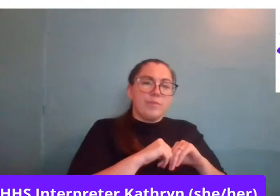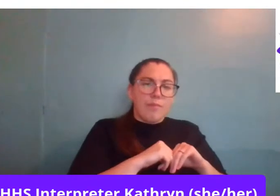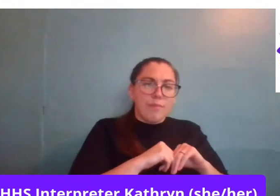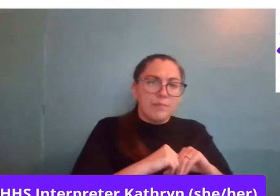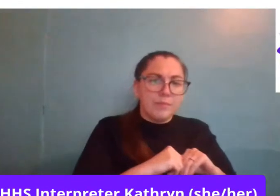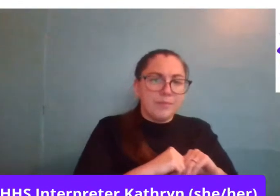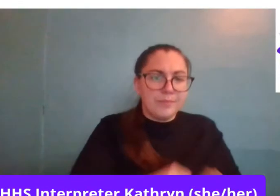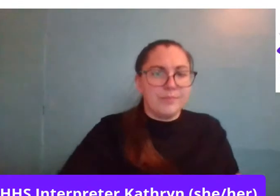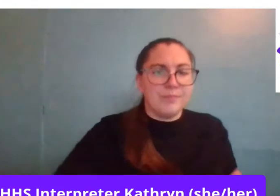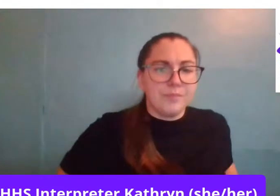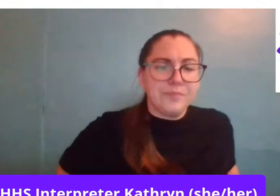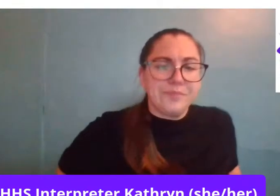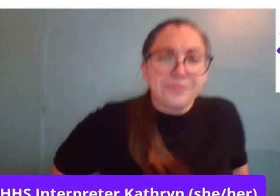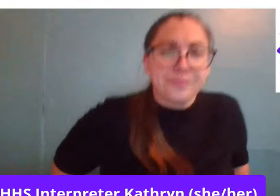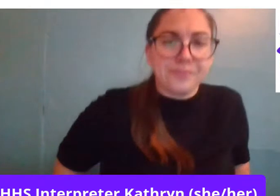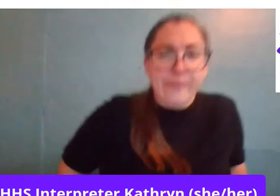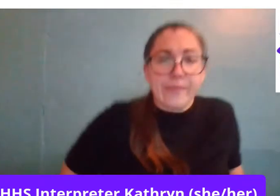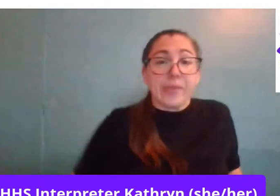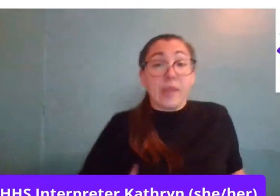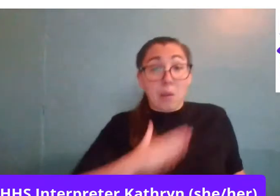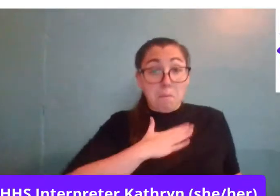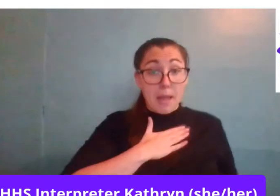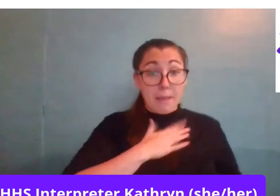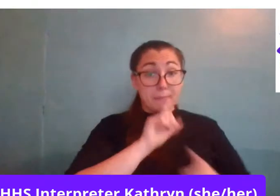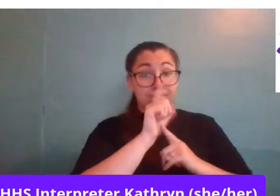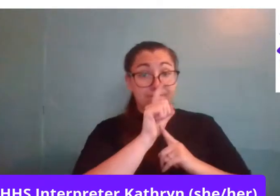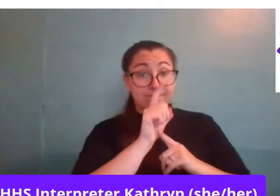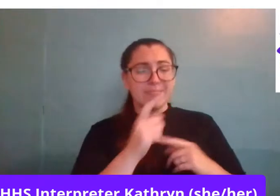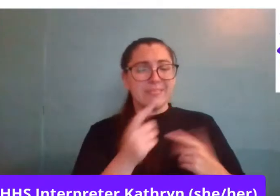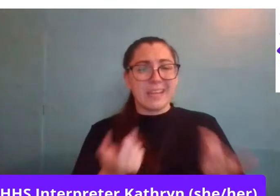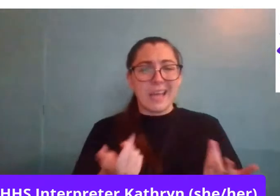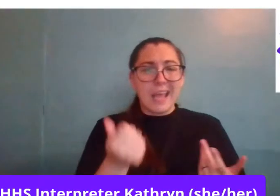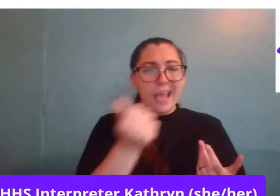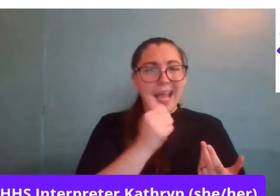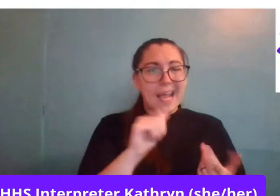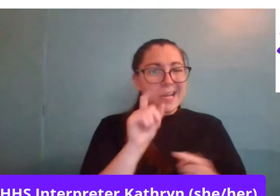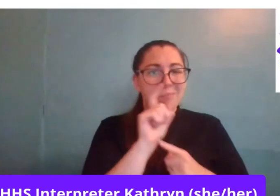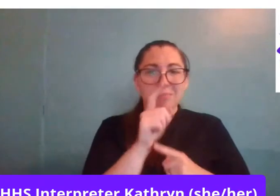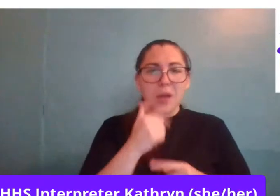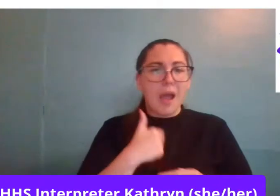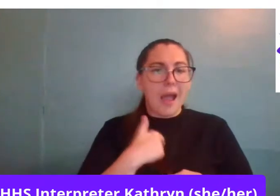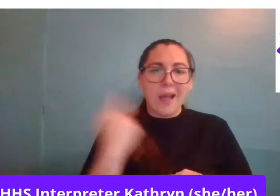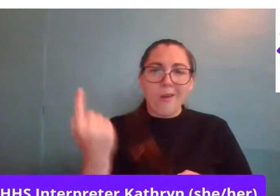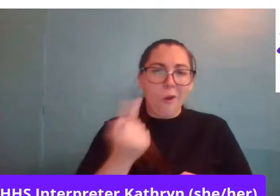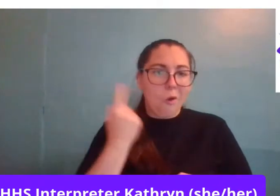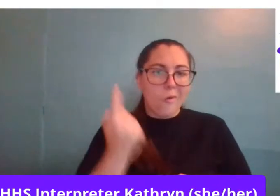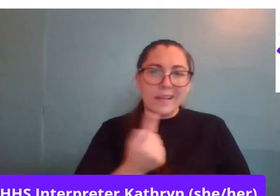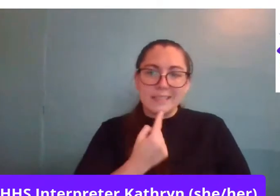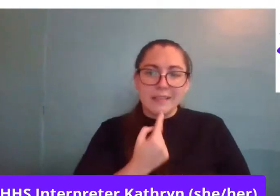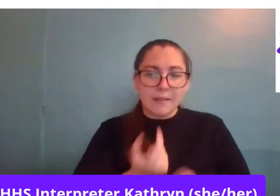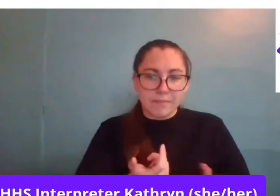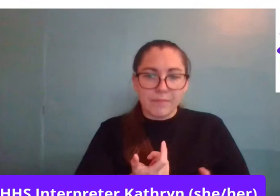my thing. So if any moments, I'ma always say I've always been